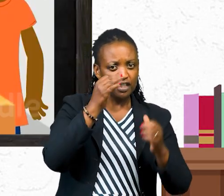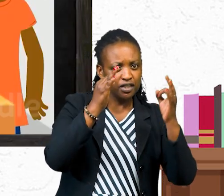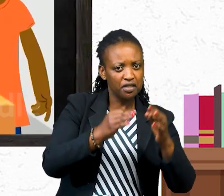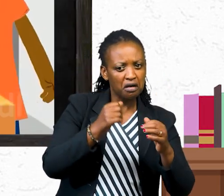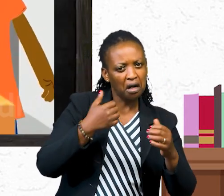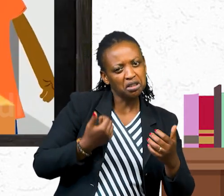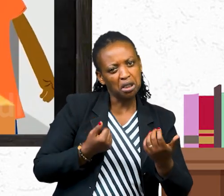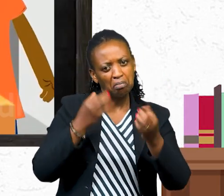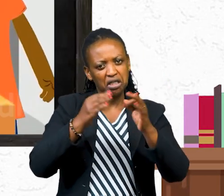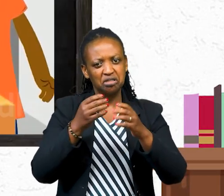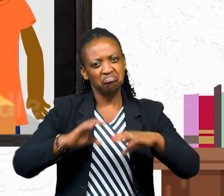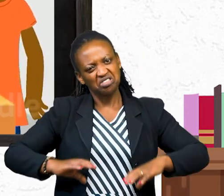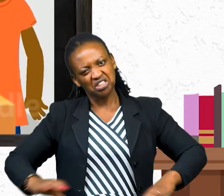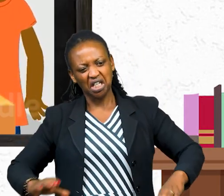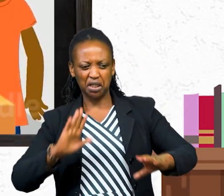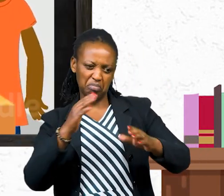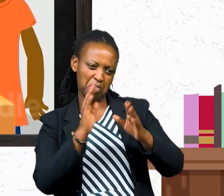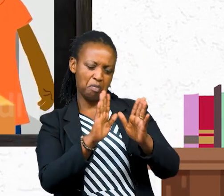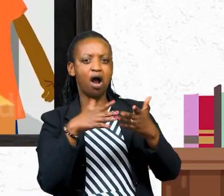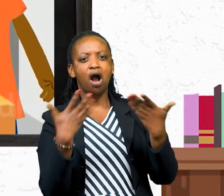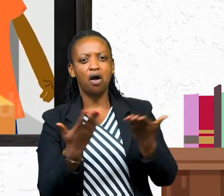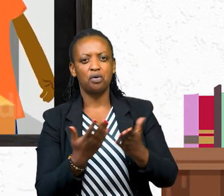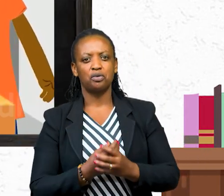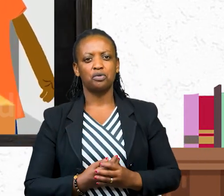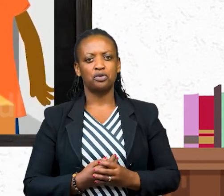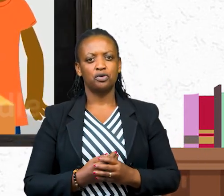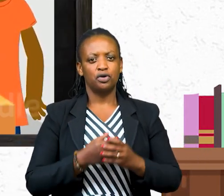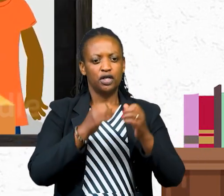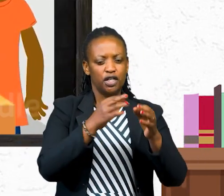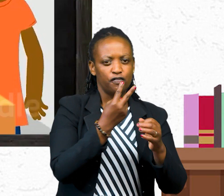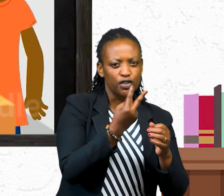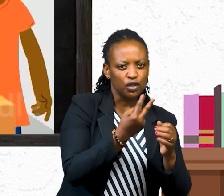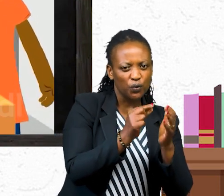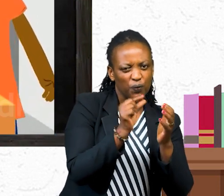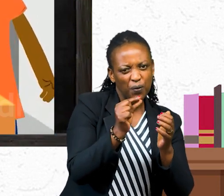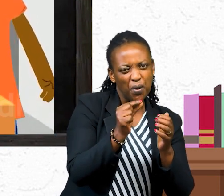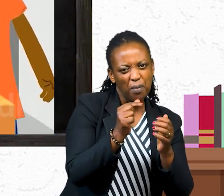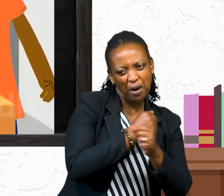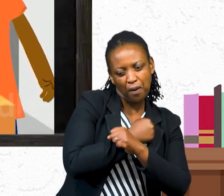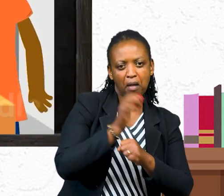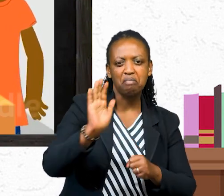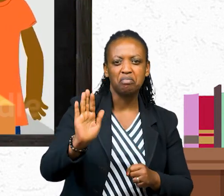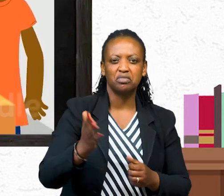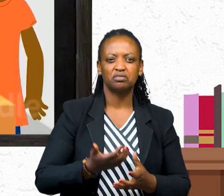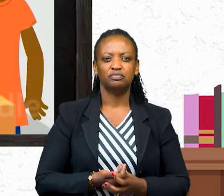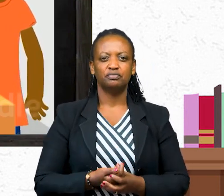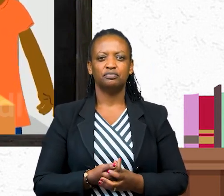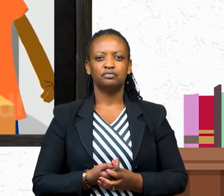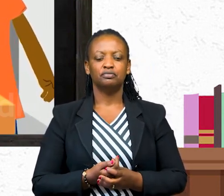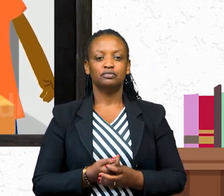Next, for the ribbons she'd like to sew on the skirt, we need 2 inches of fabric.